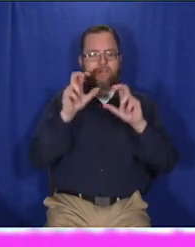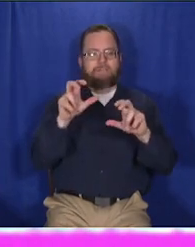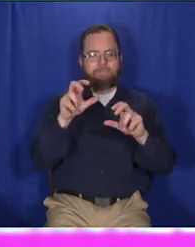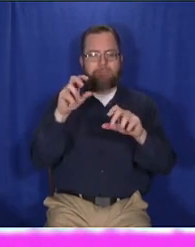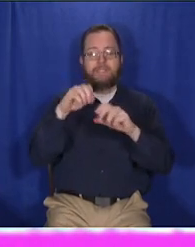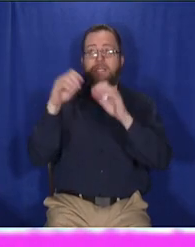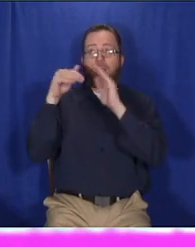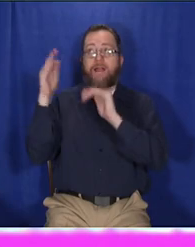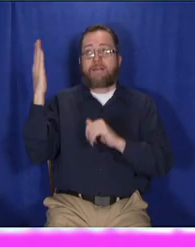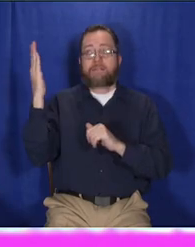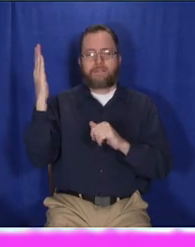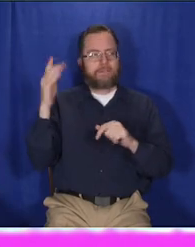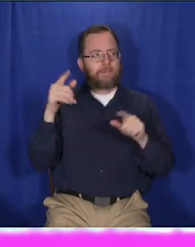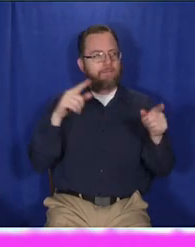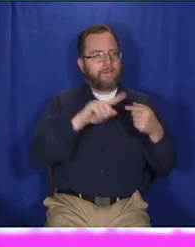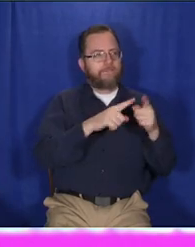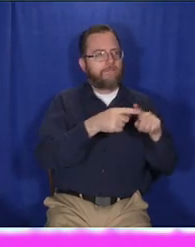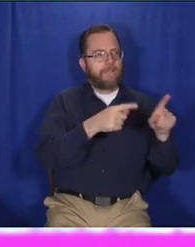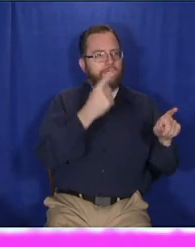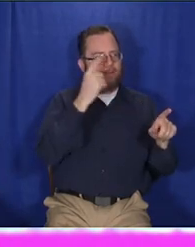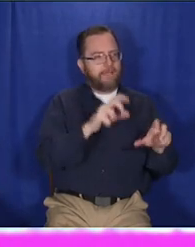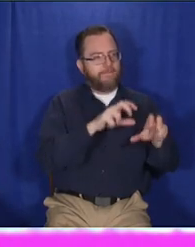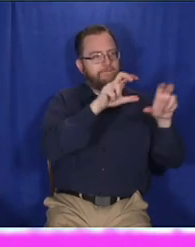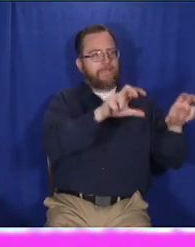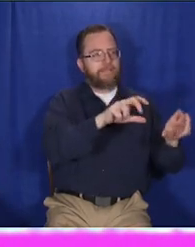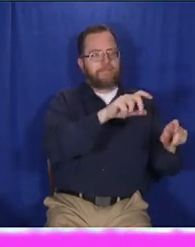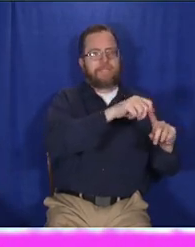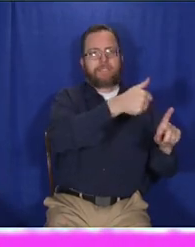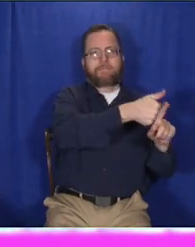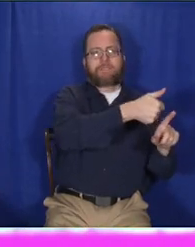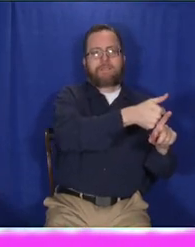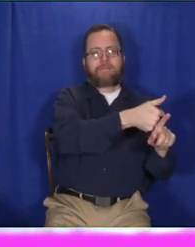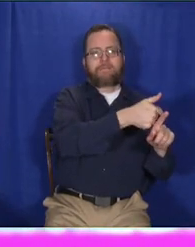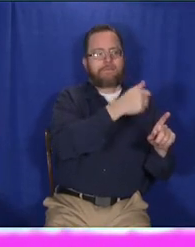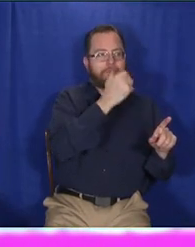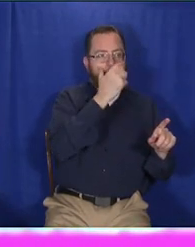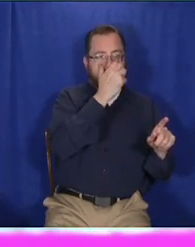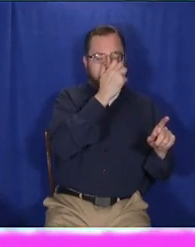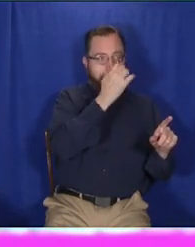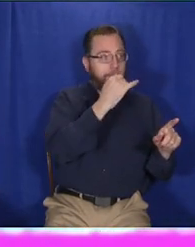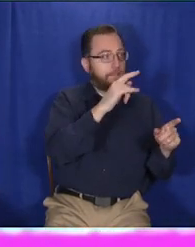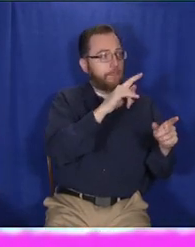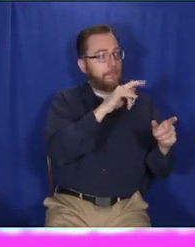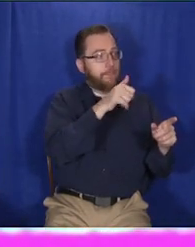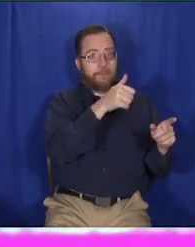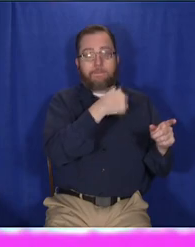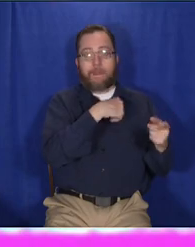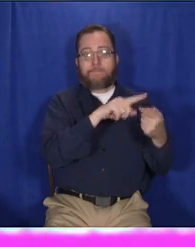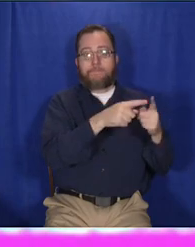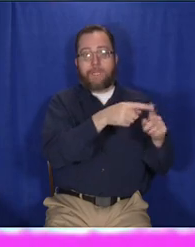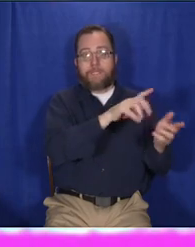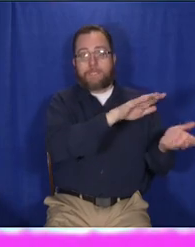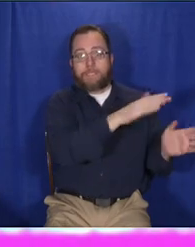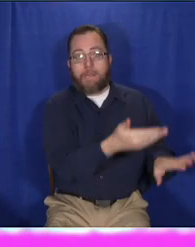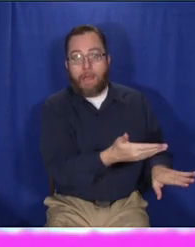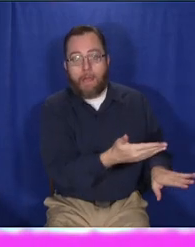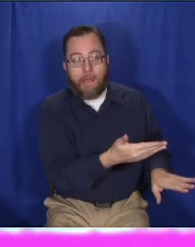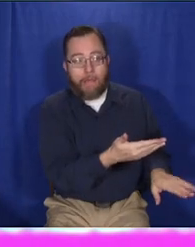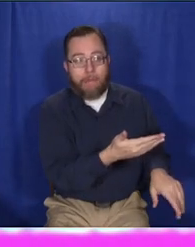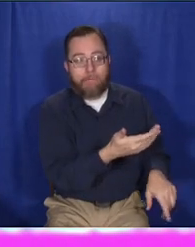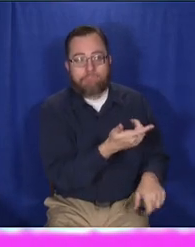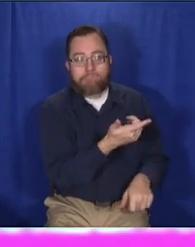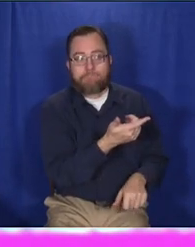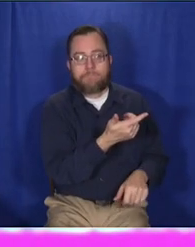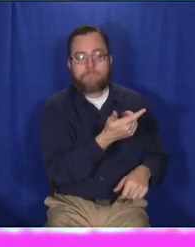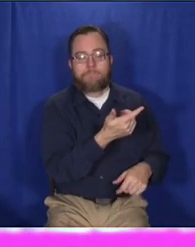All of that stops at the grave. He might pass it on to his kids if he ever gets married and has kids, and then they're going to die.